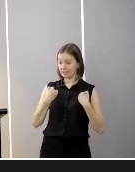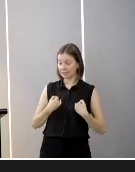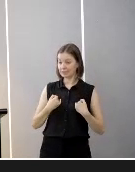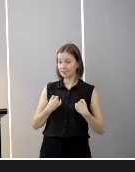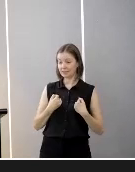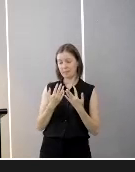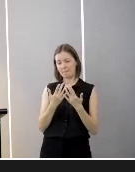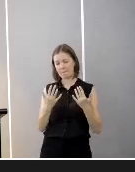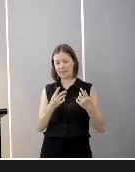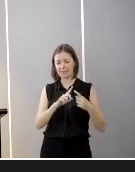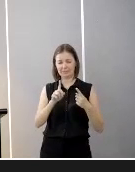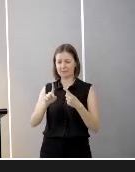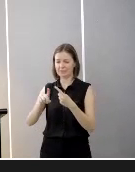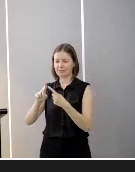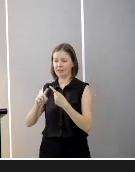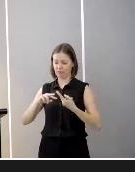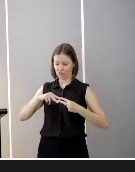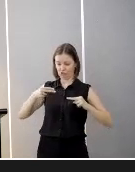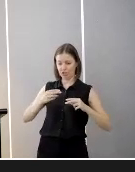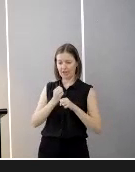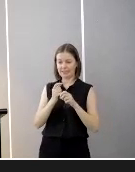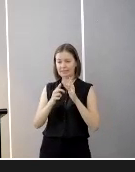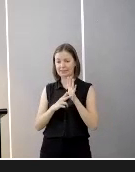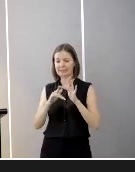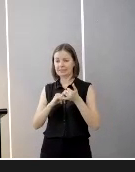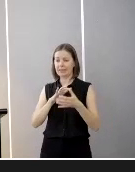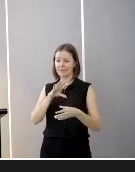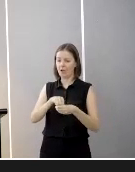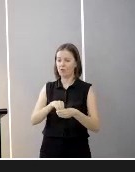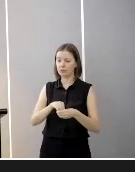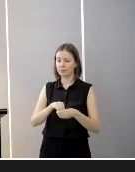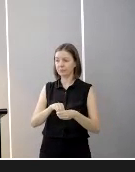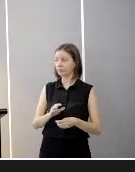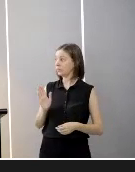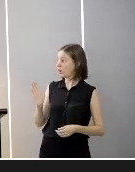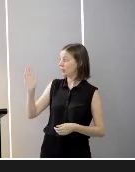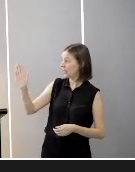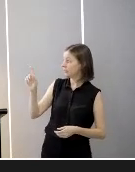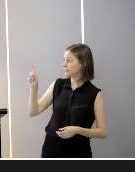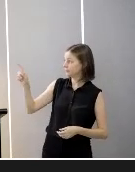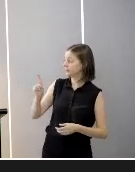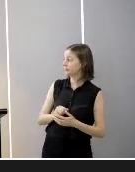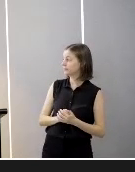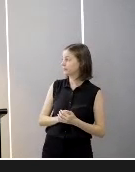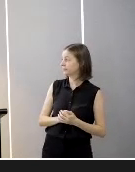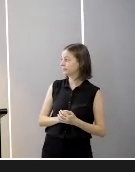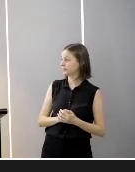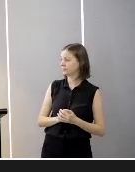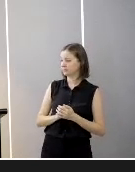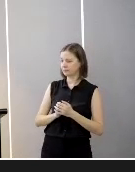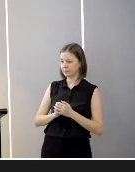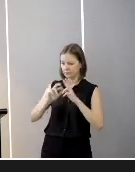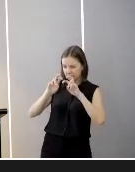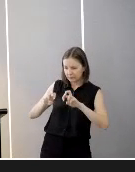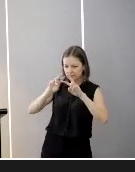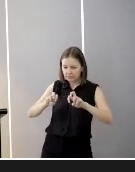means that there's a whole range of genes that are involved. So on the left, researchers studying thousands of